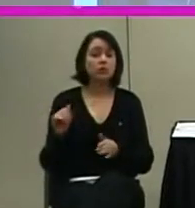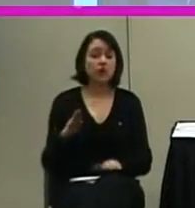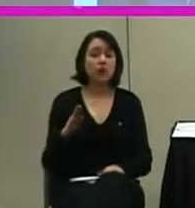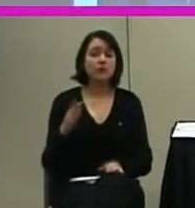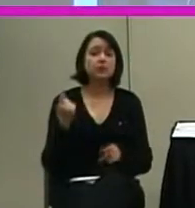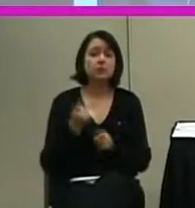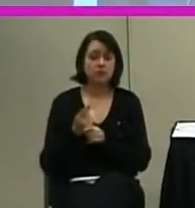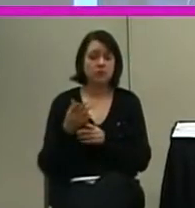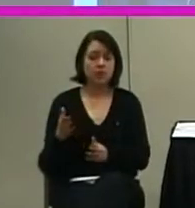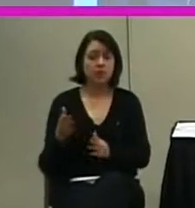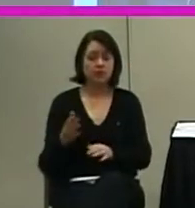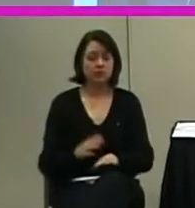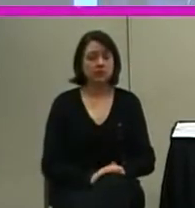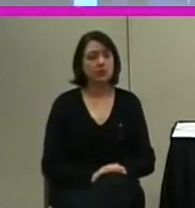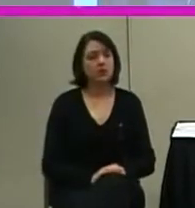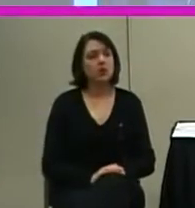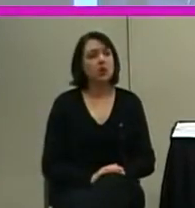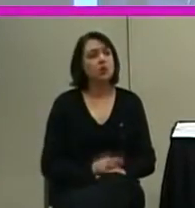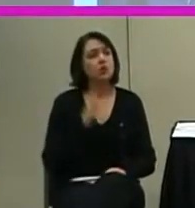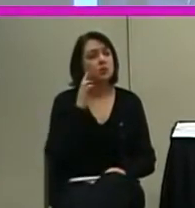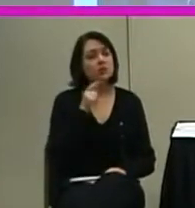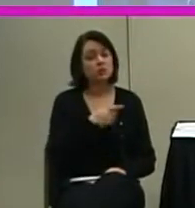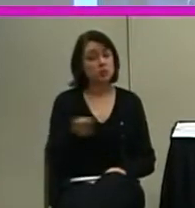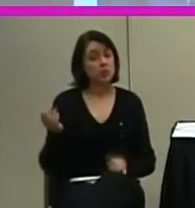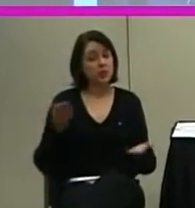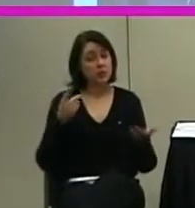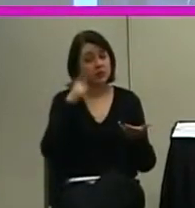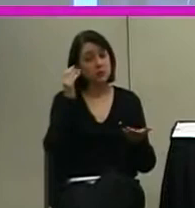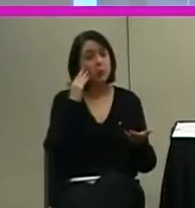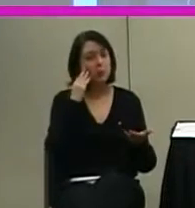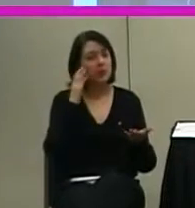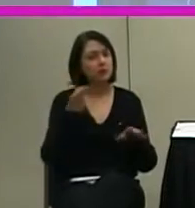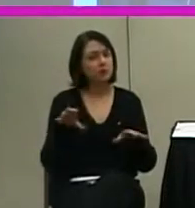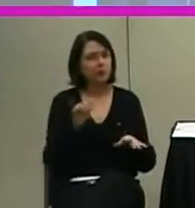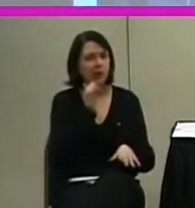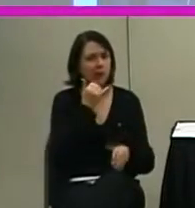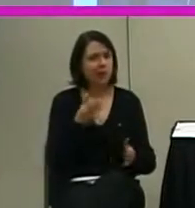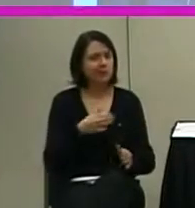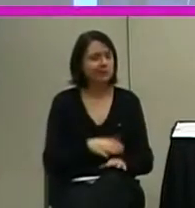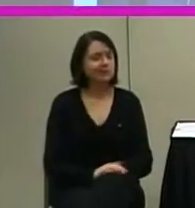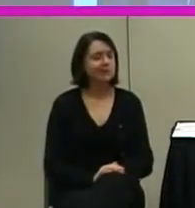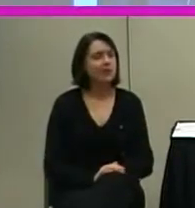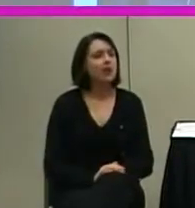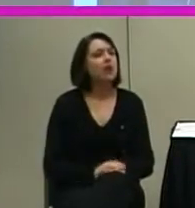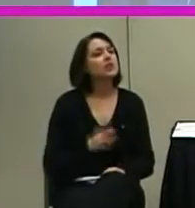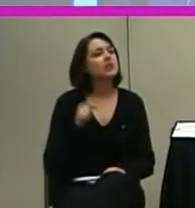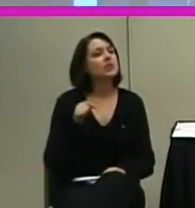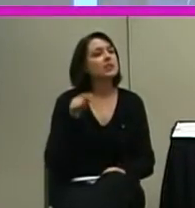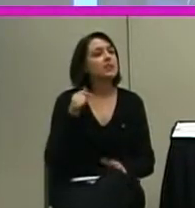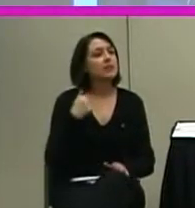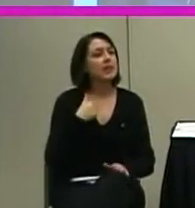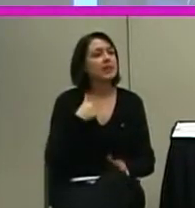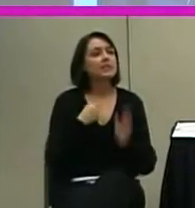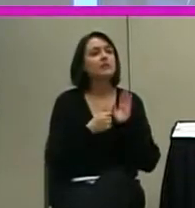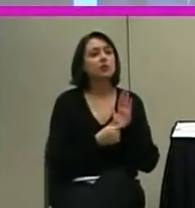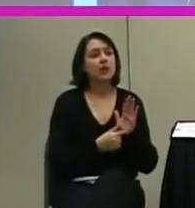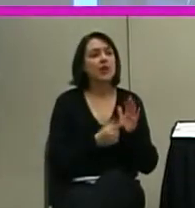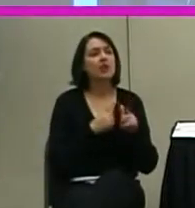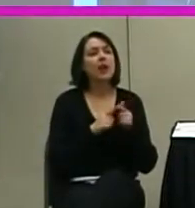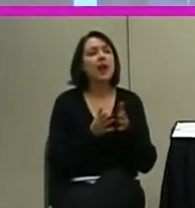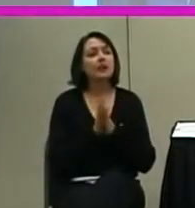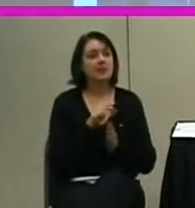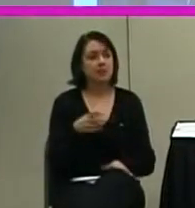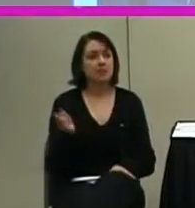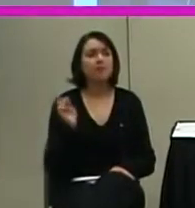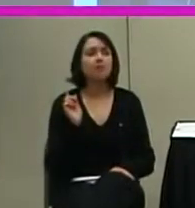always the right way. The reason you're here is because we already know you can do it the wrong way. So this is me demonstrating, and then I ask